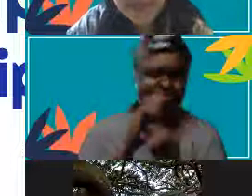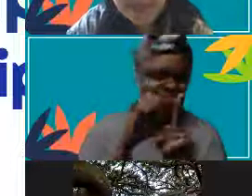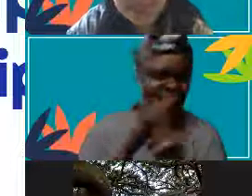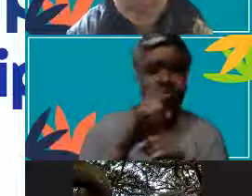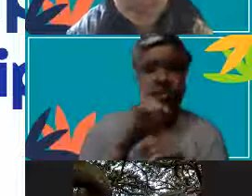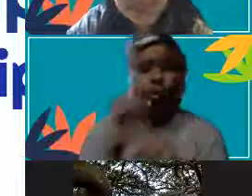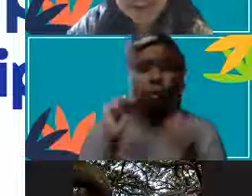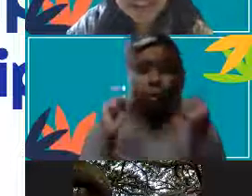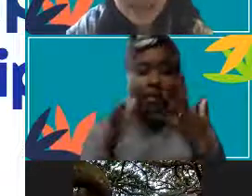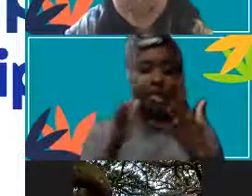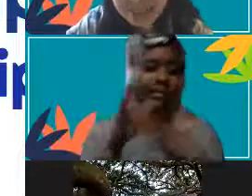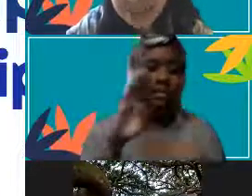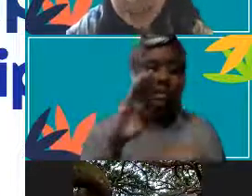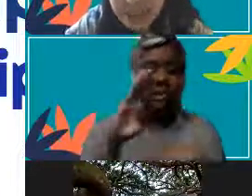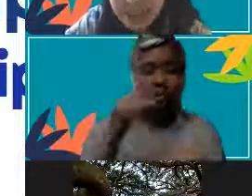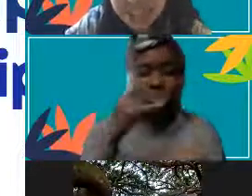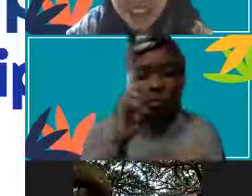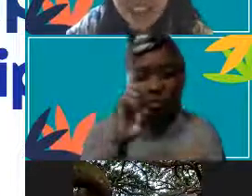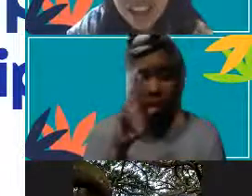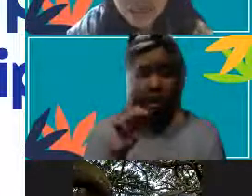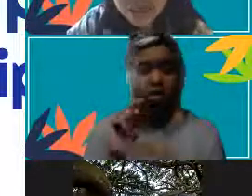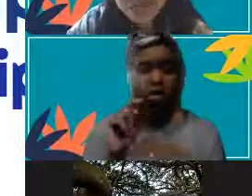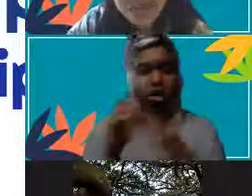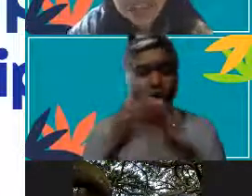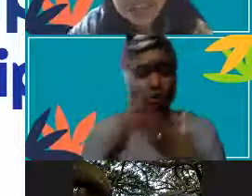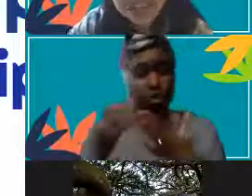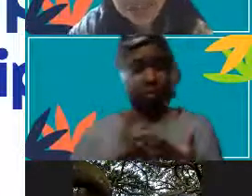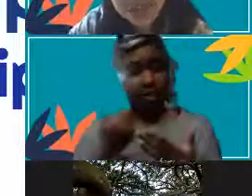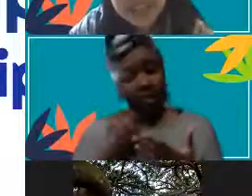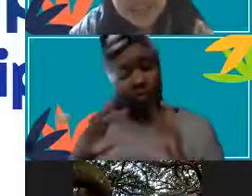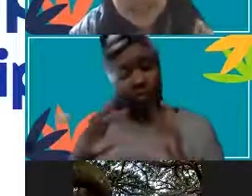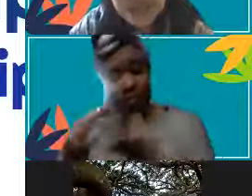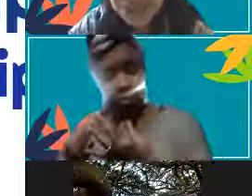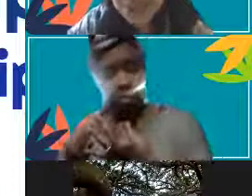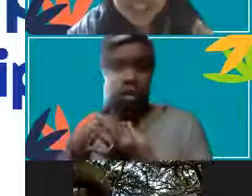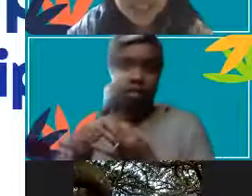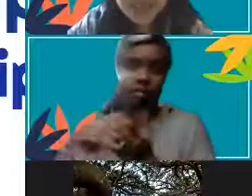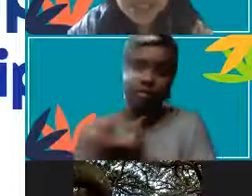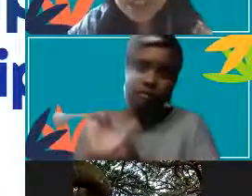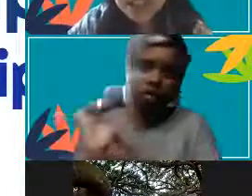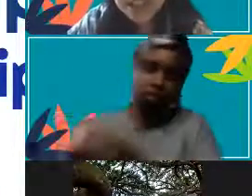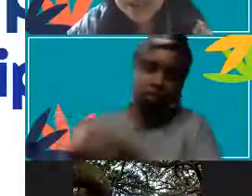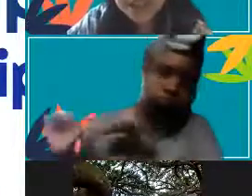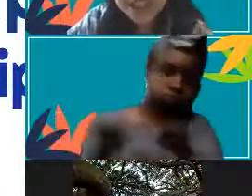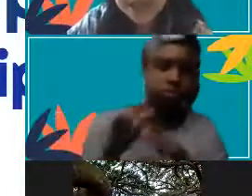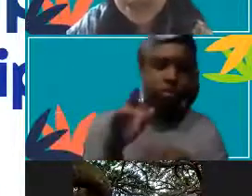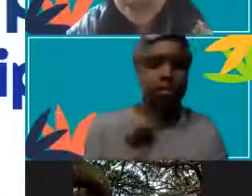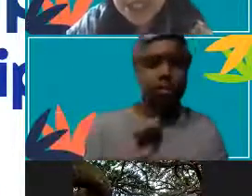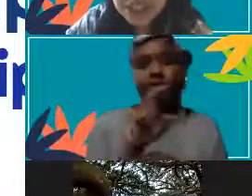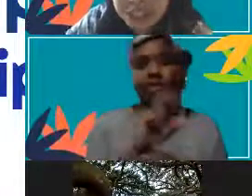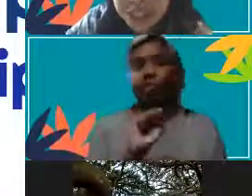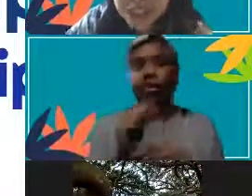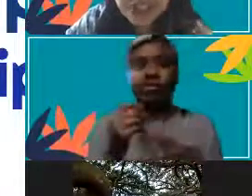migrant communities, like myself and my family, are forced to migrate to the US because the US has forced